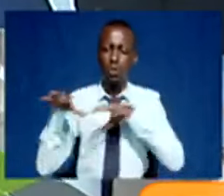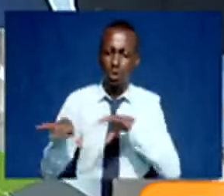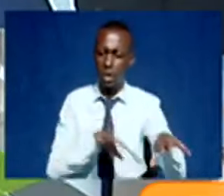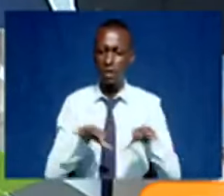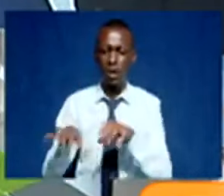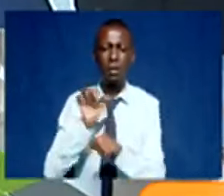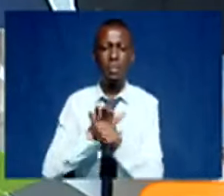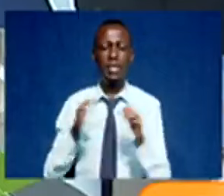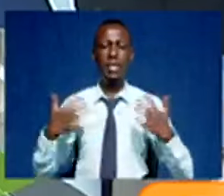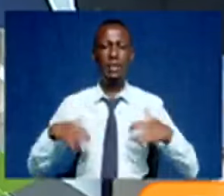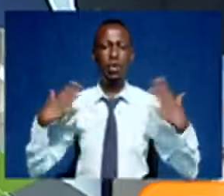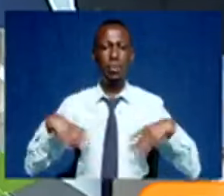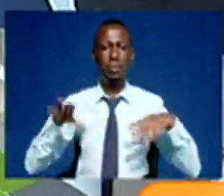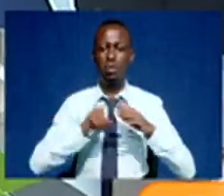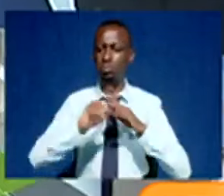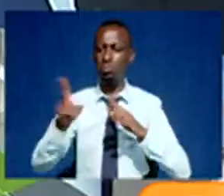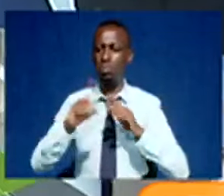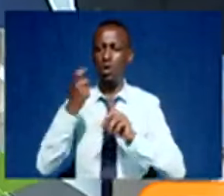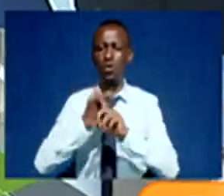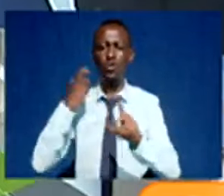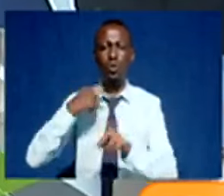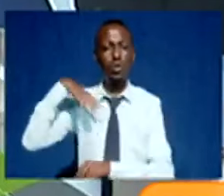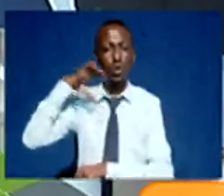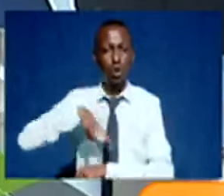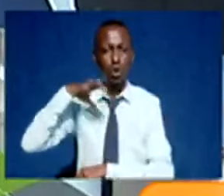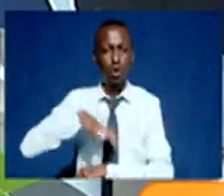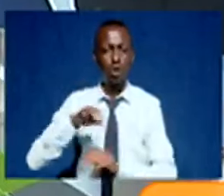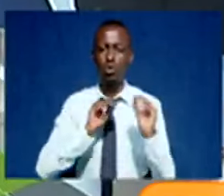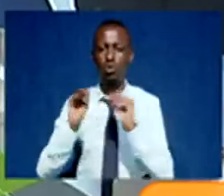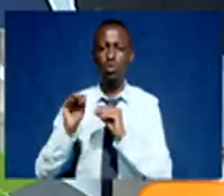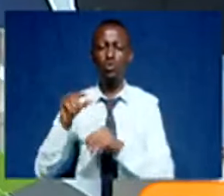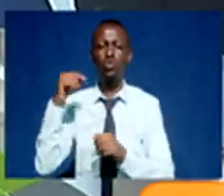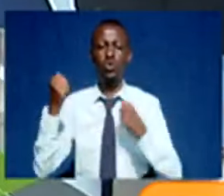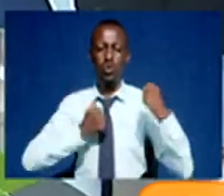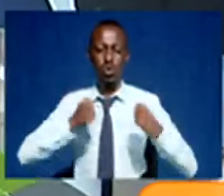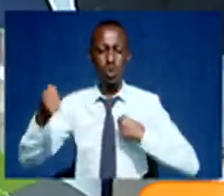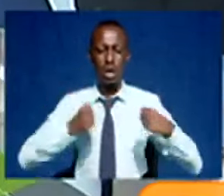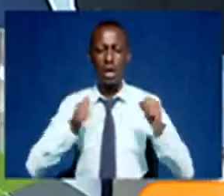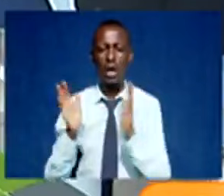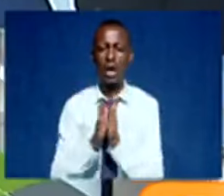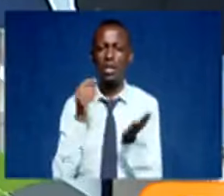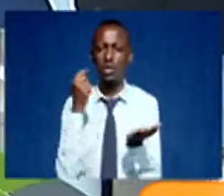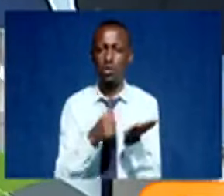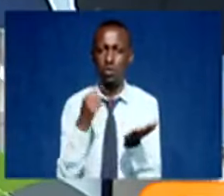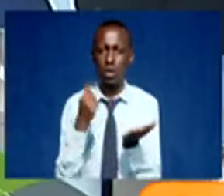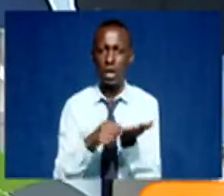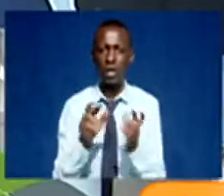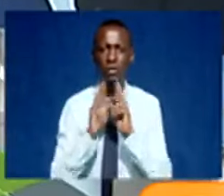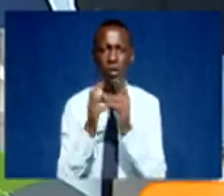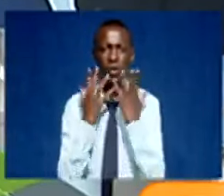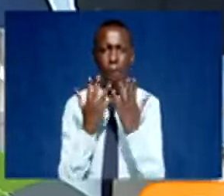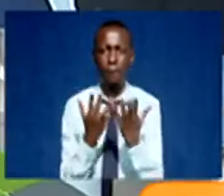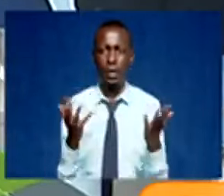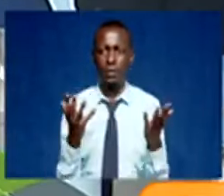of refugees flee the Democratic Republic of Congo to neighboring Rwanda and Uganda. Marianne Nyambura